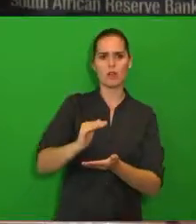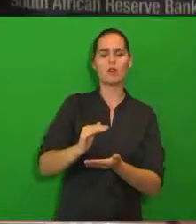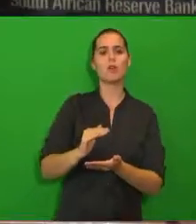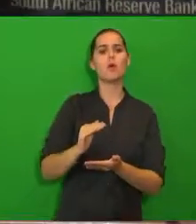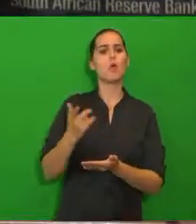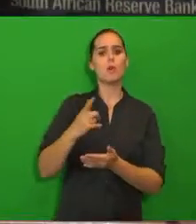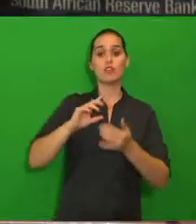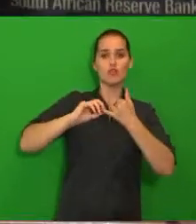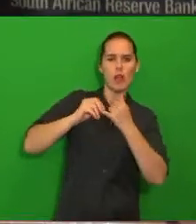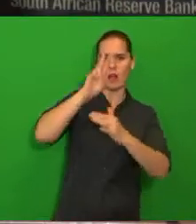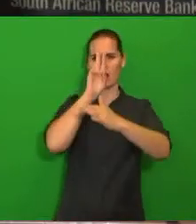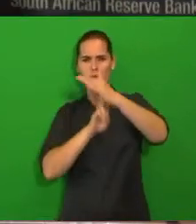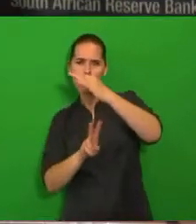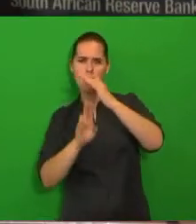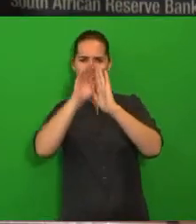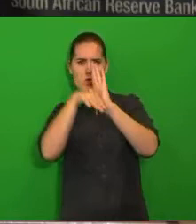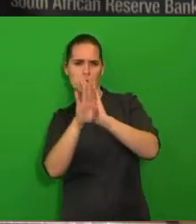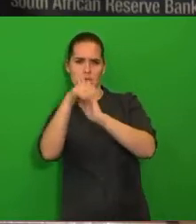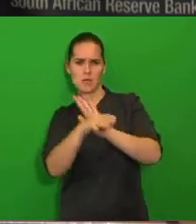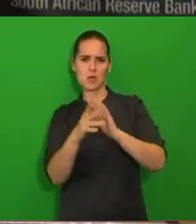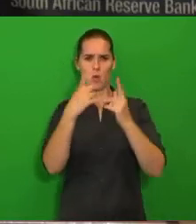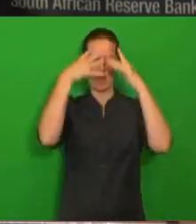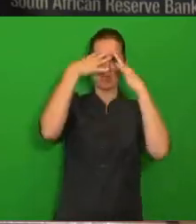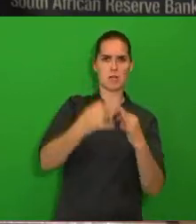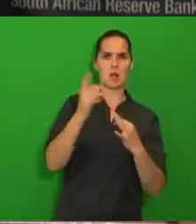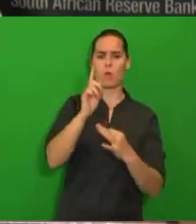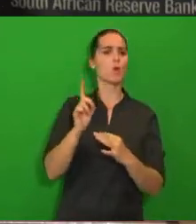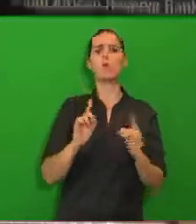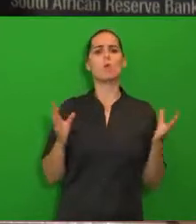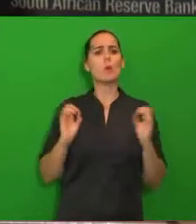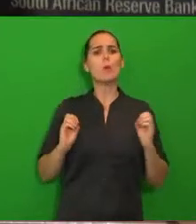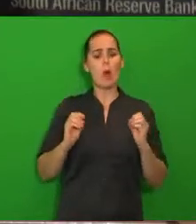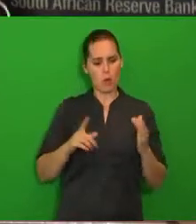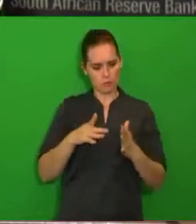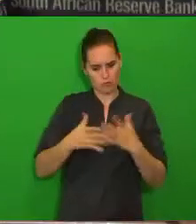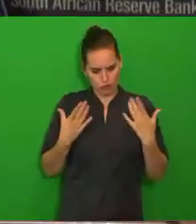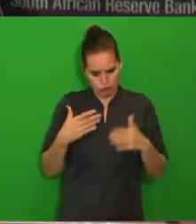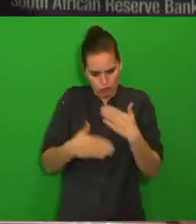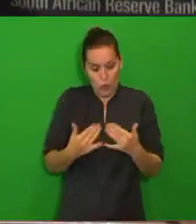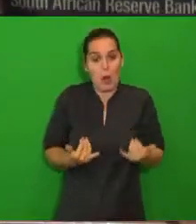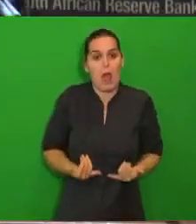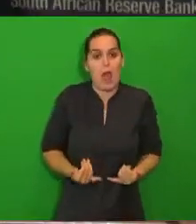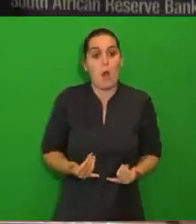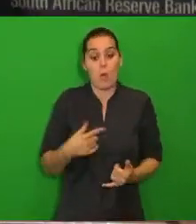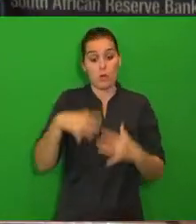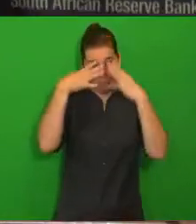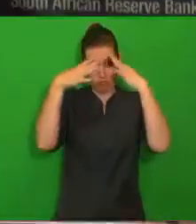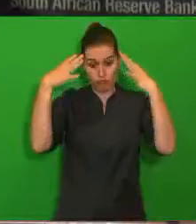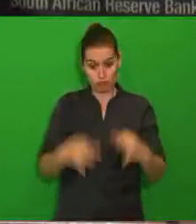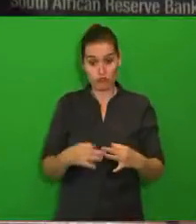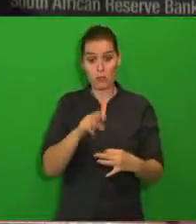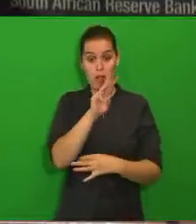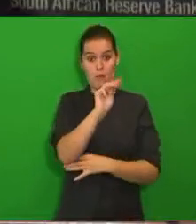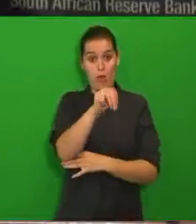what the rating agencies will decide. Suffice to say that our decision on the monetary